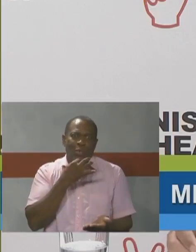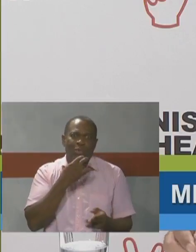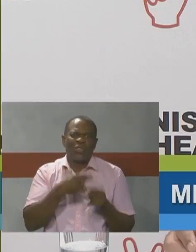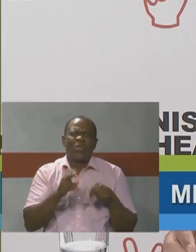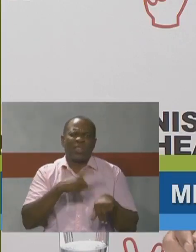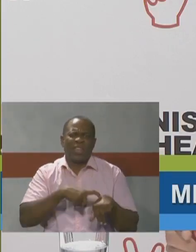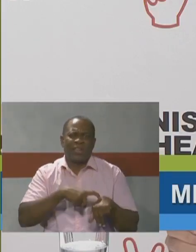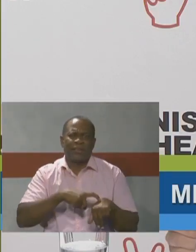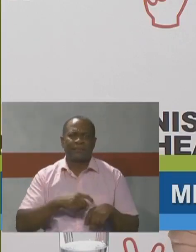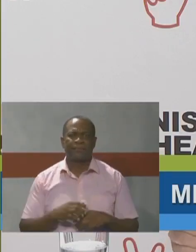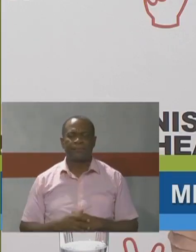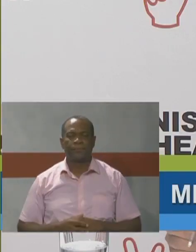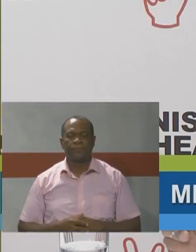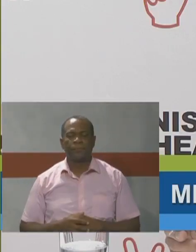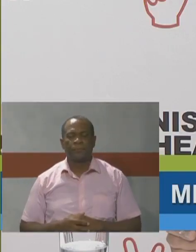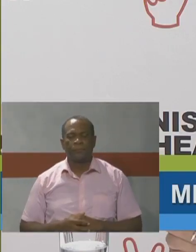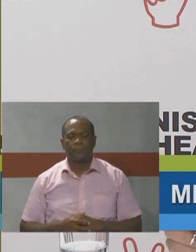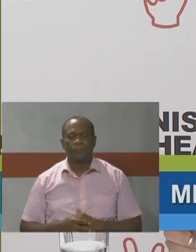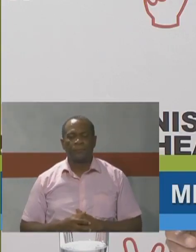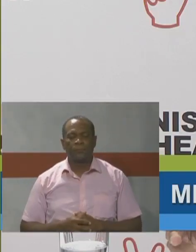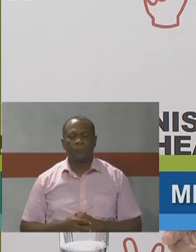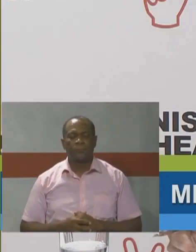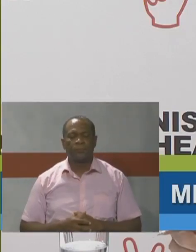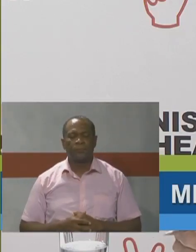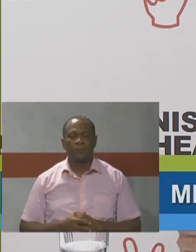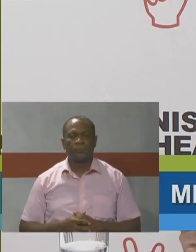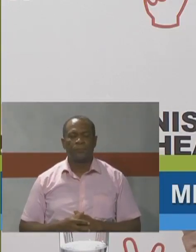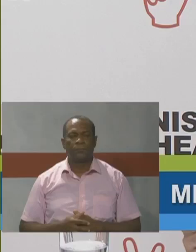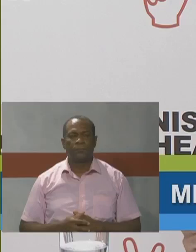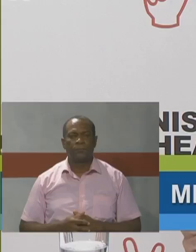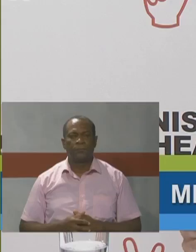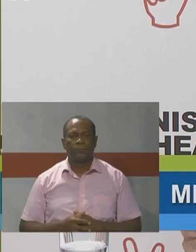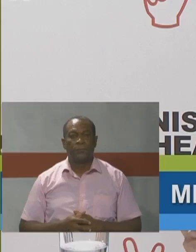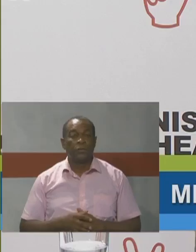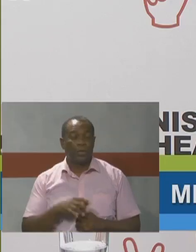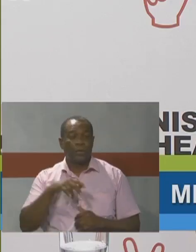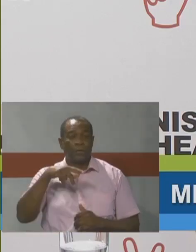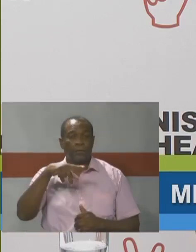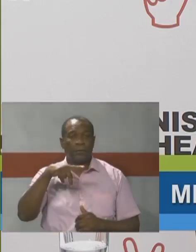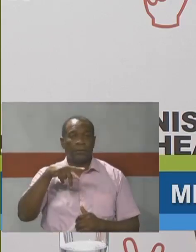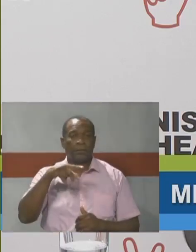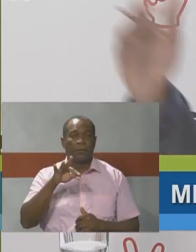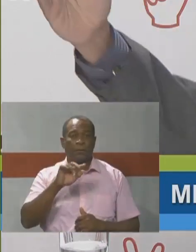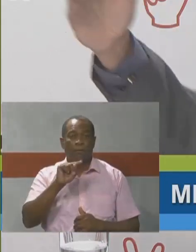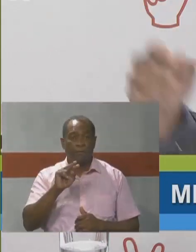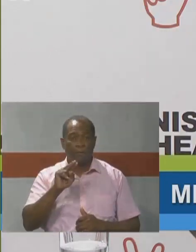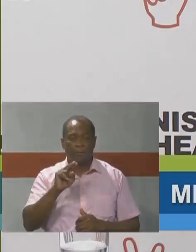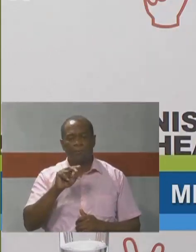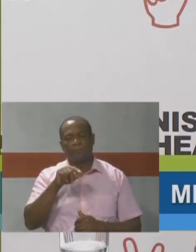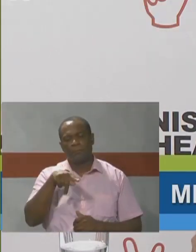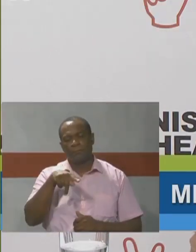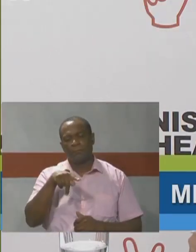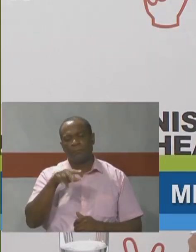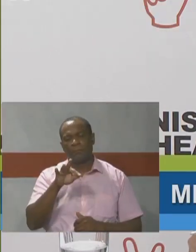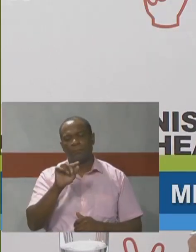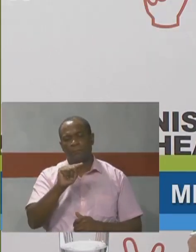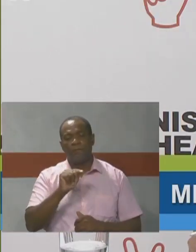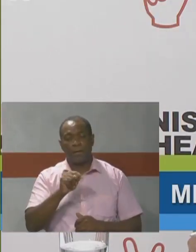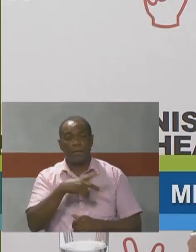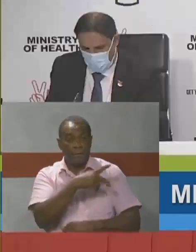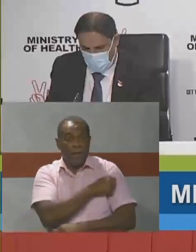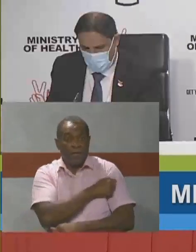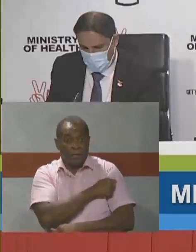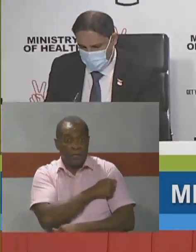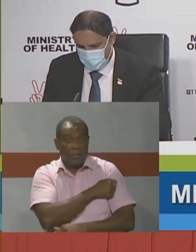So that's where we are with the 3rd tranche of the Pfizer vaccines for the population 12 and above. Thank